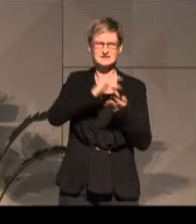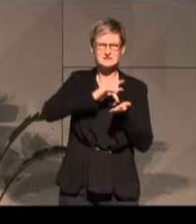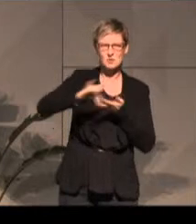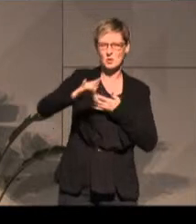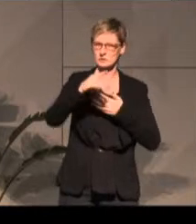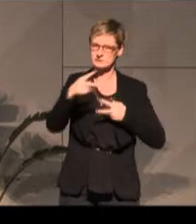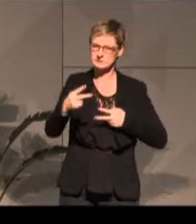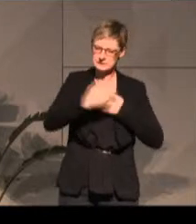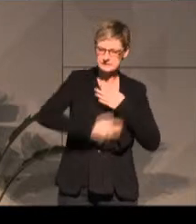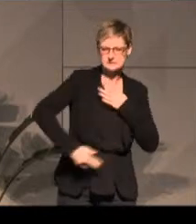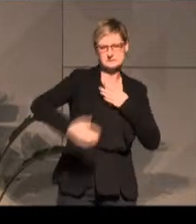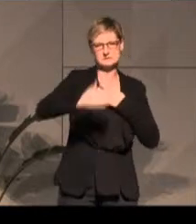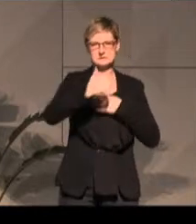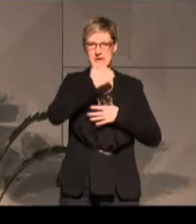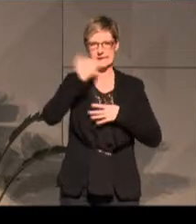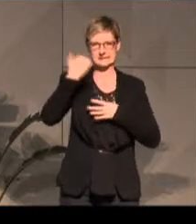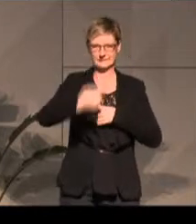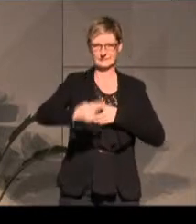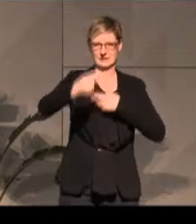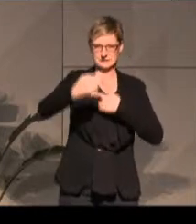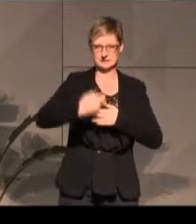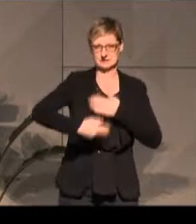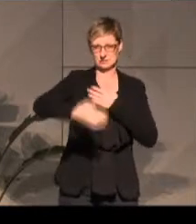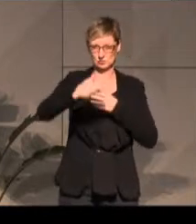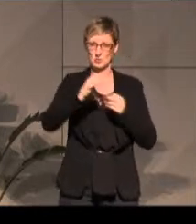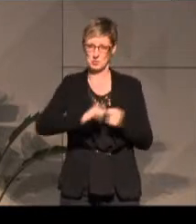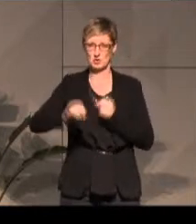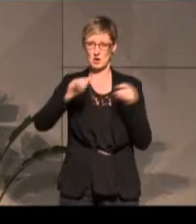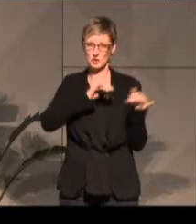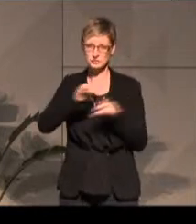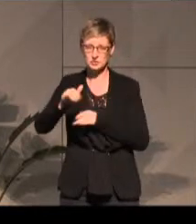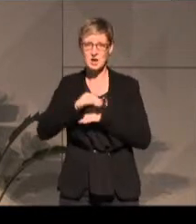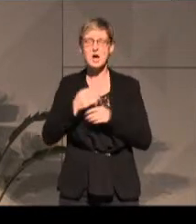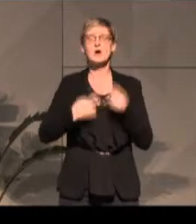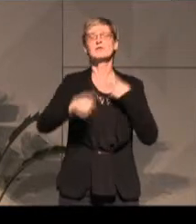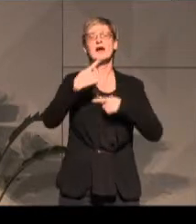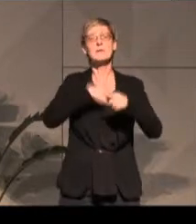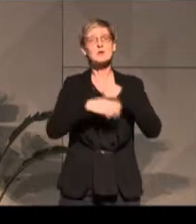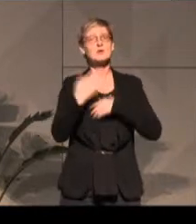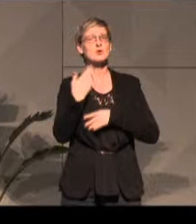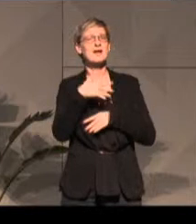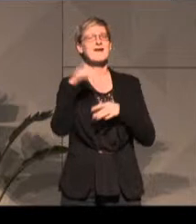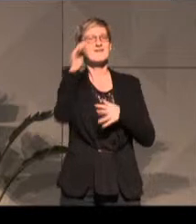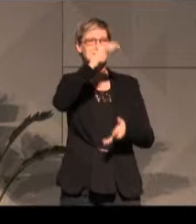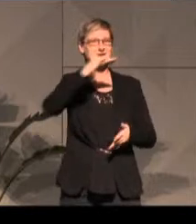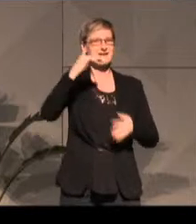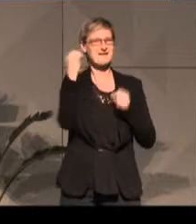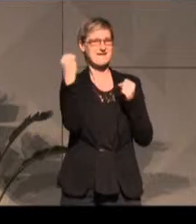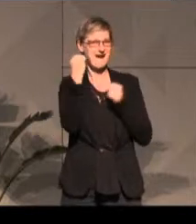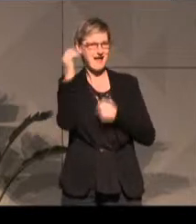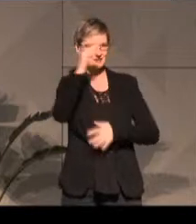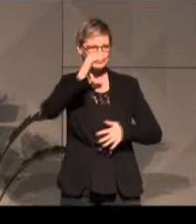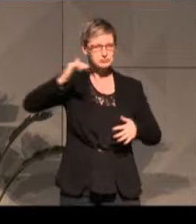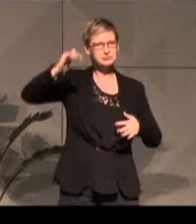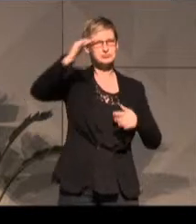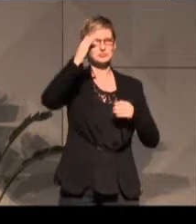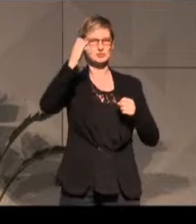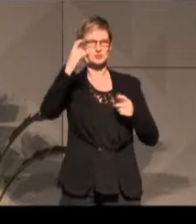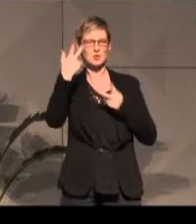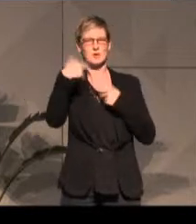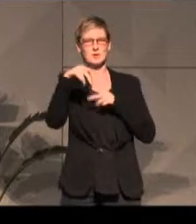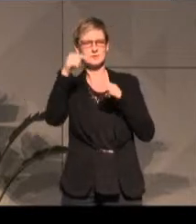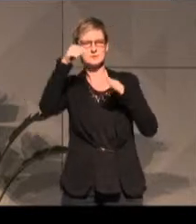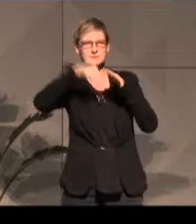dry spells in summer and more intense extreme phases, but also cold air outbreaks